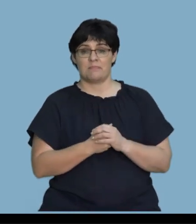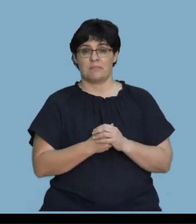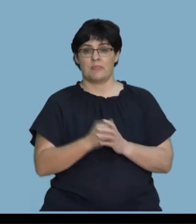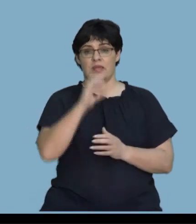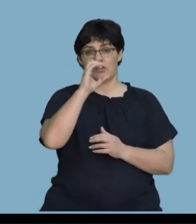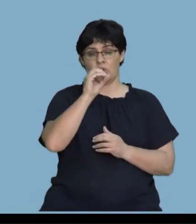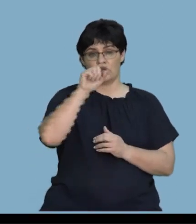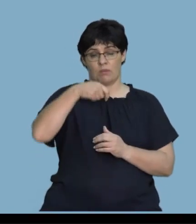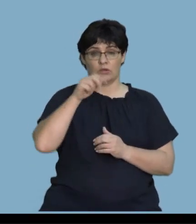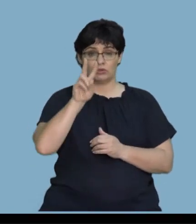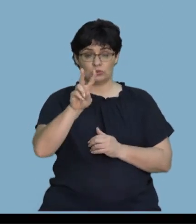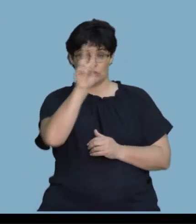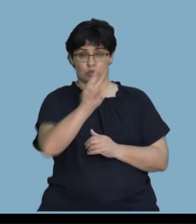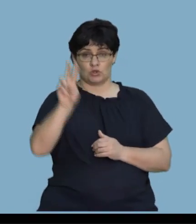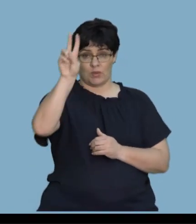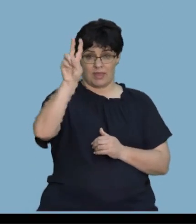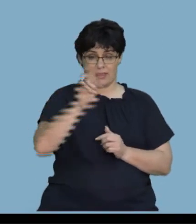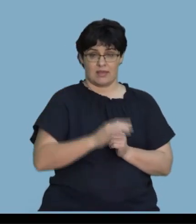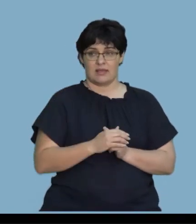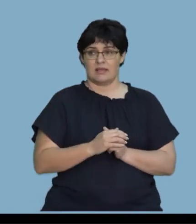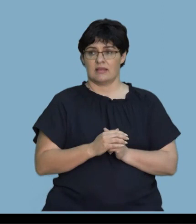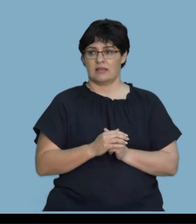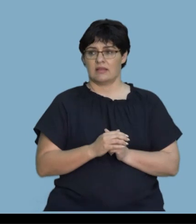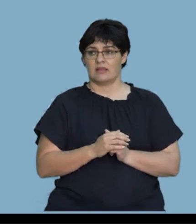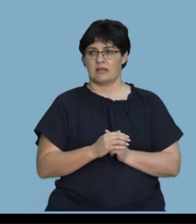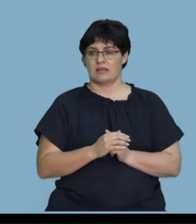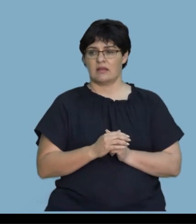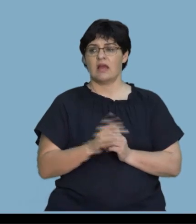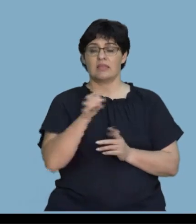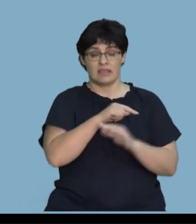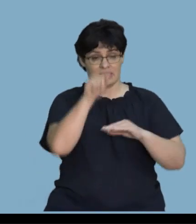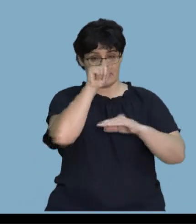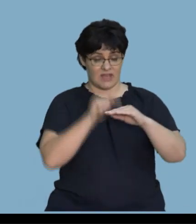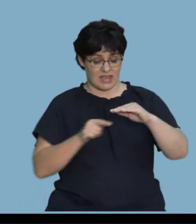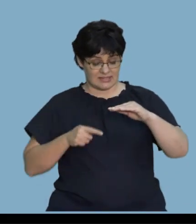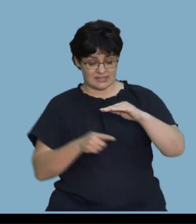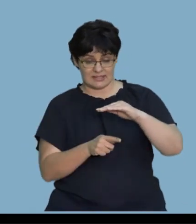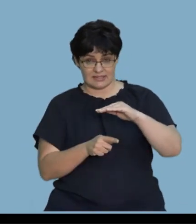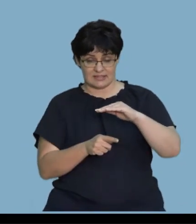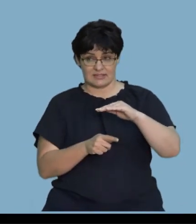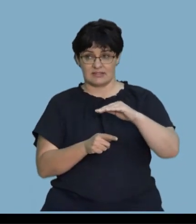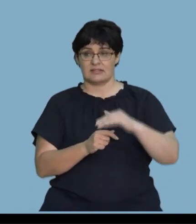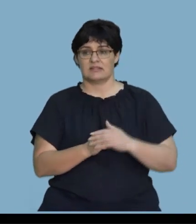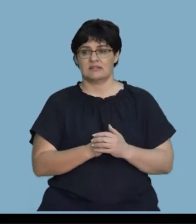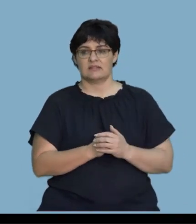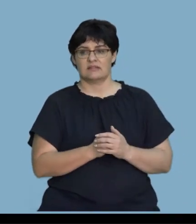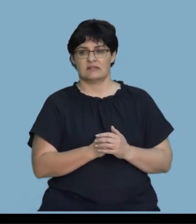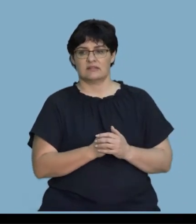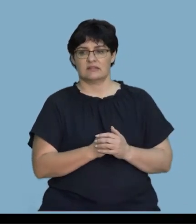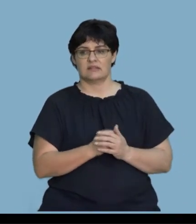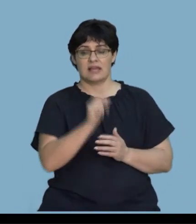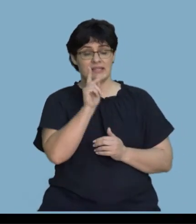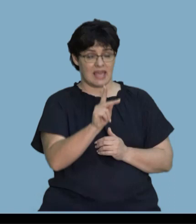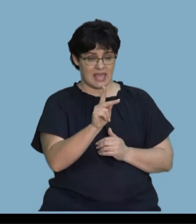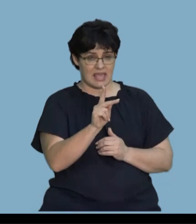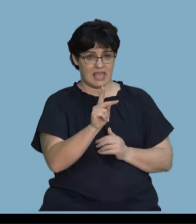0,2 squared, okay? Then we're going to divide that by, you know, the K and the magnitude